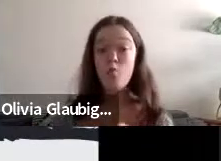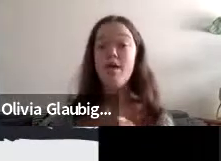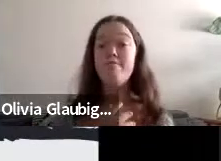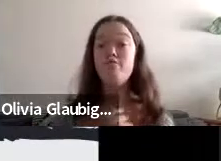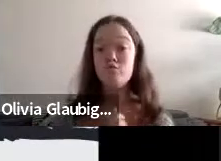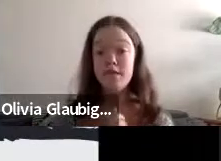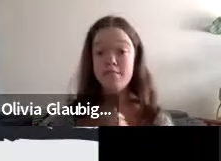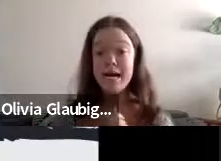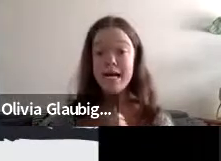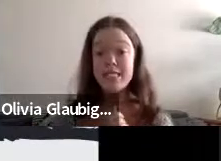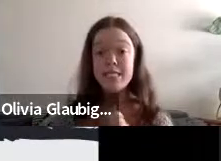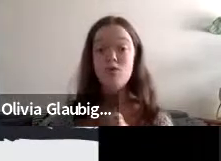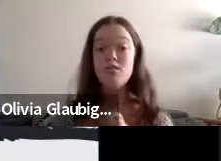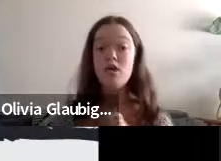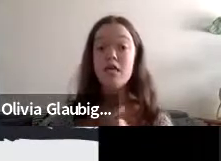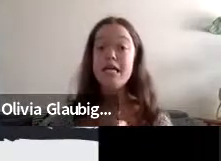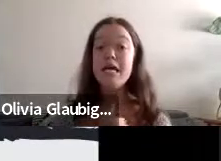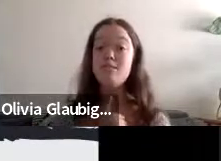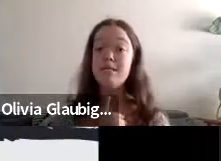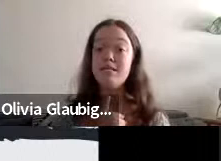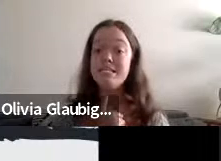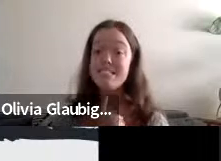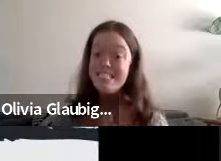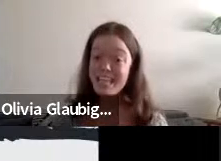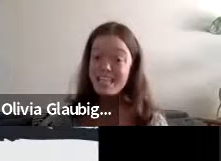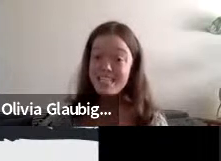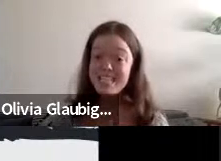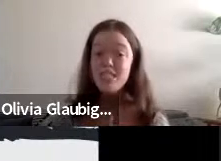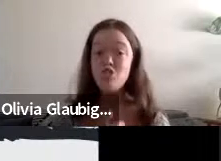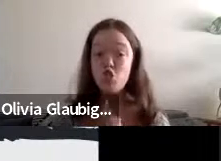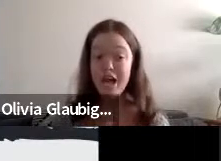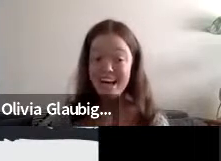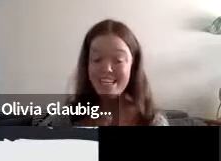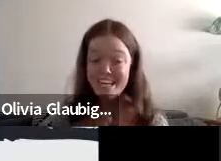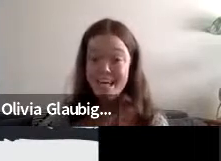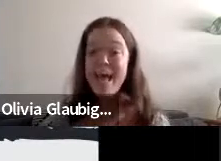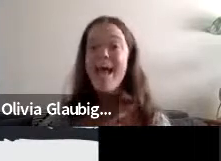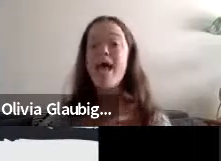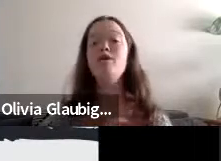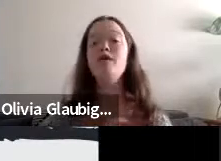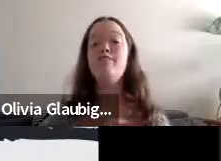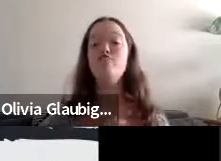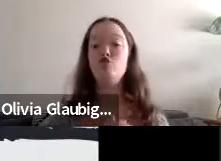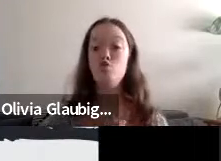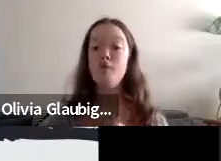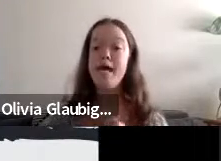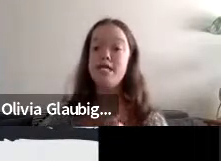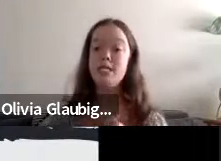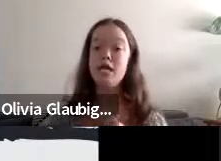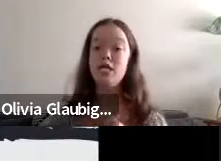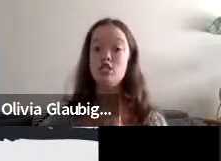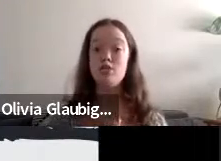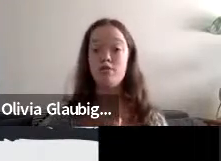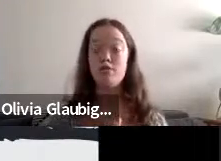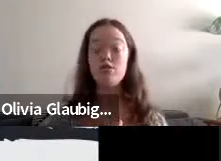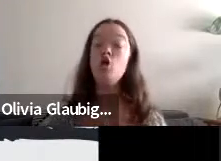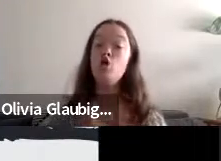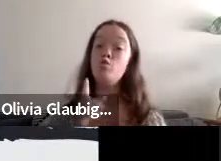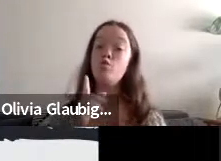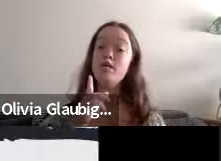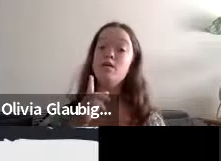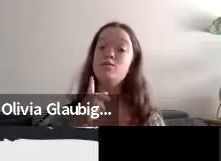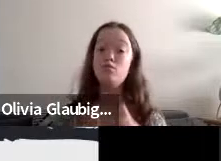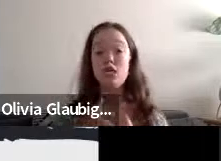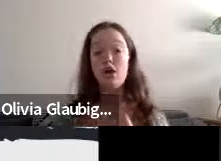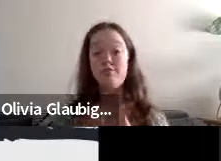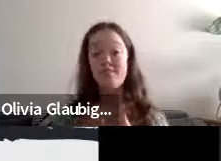Zoom. We have stream text in which a link has been sent in the chat. And we have 2 ASL interpreters who